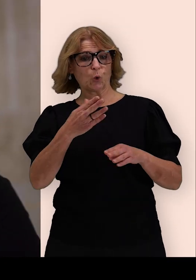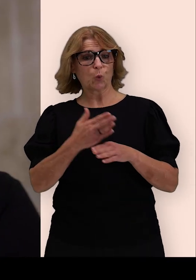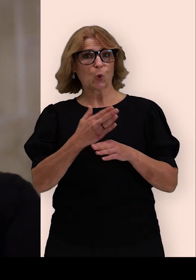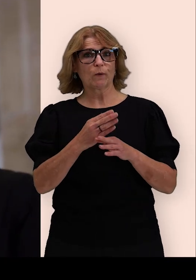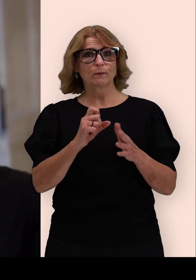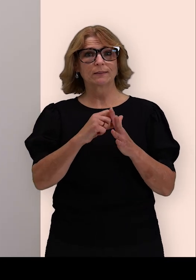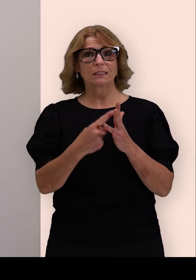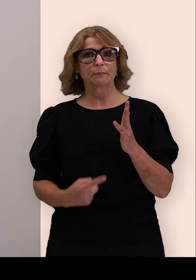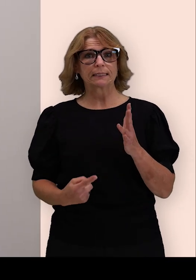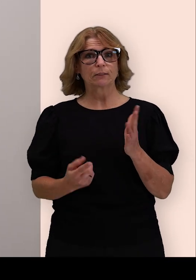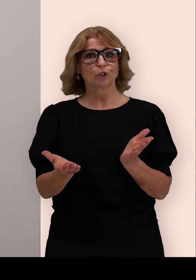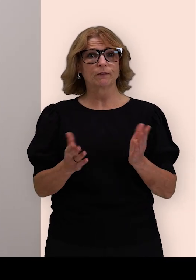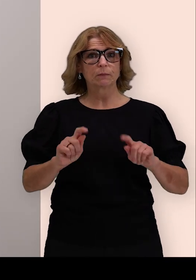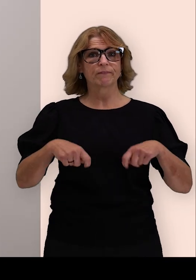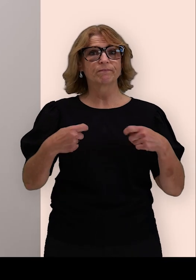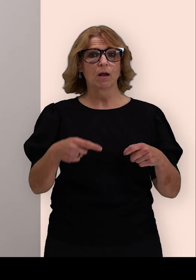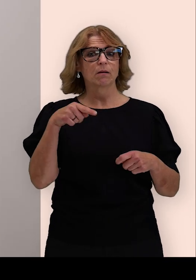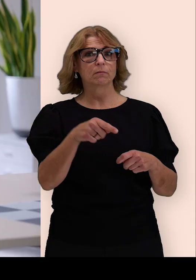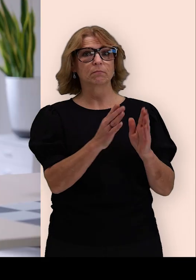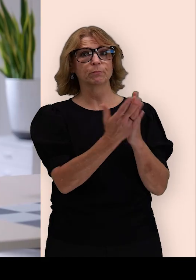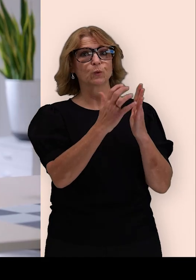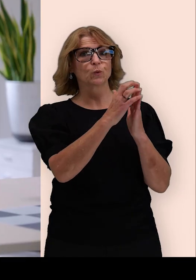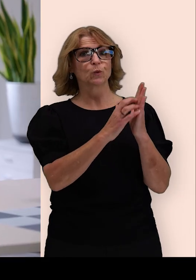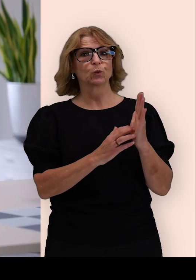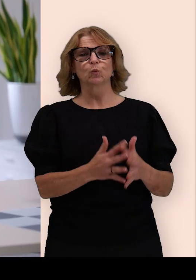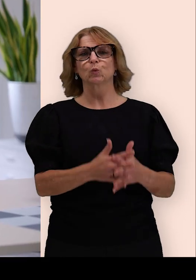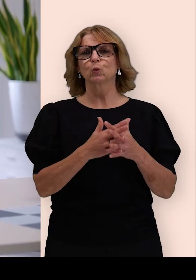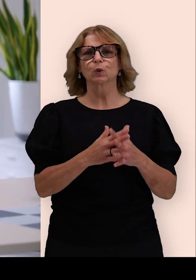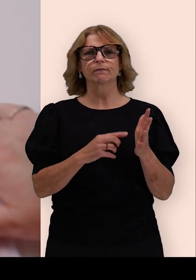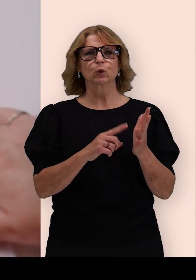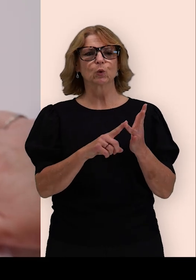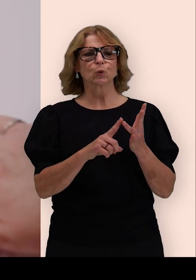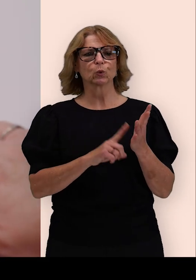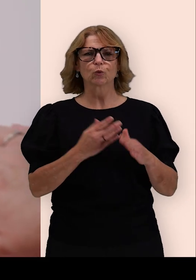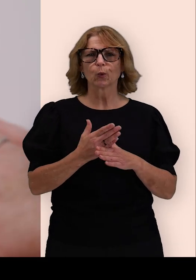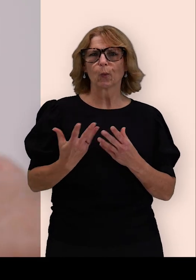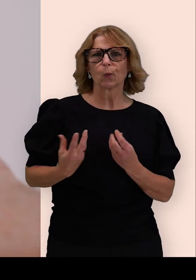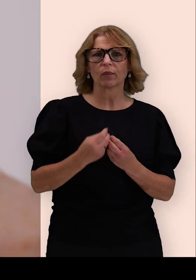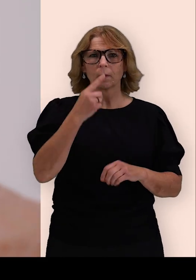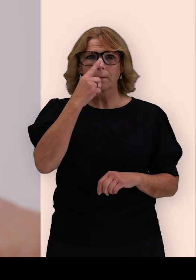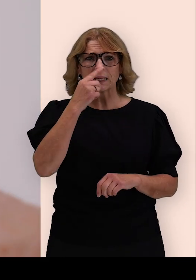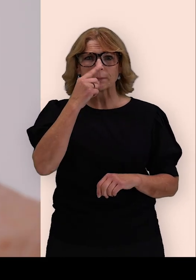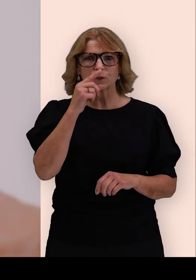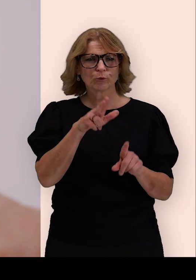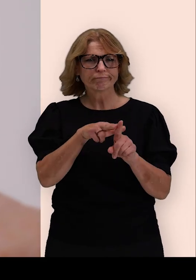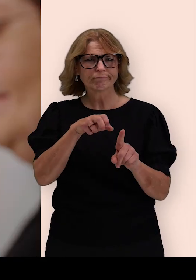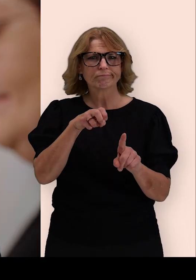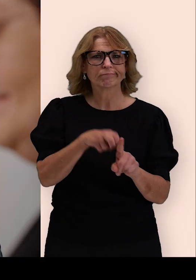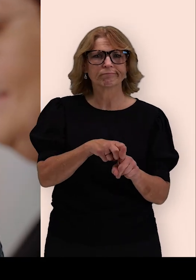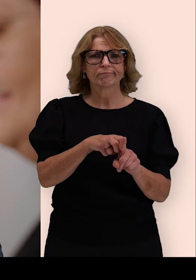If you work for a disability service provider, the workbook is a really useful tool to work through with people